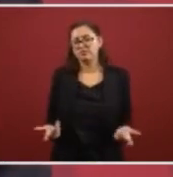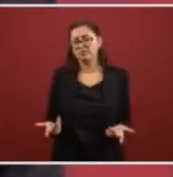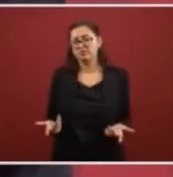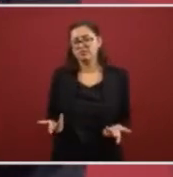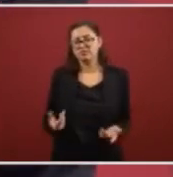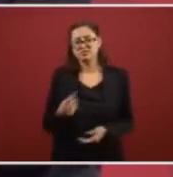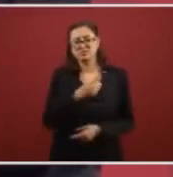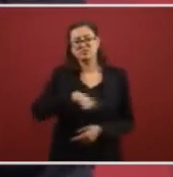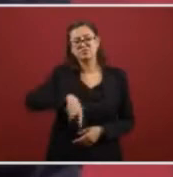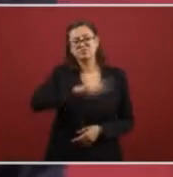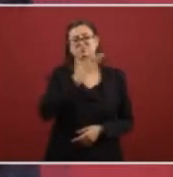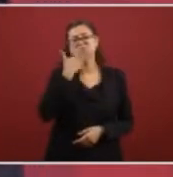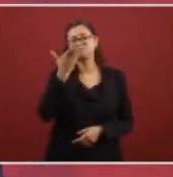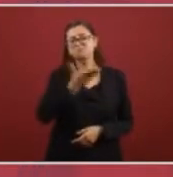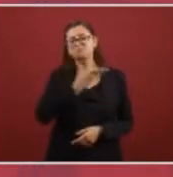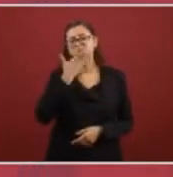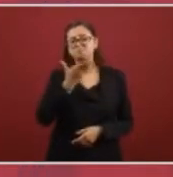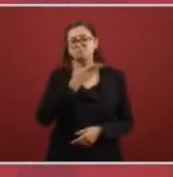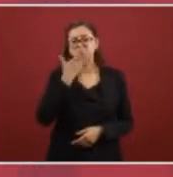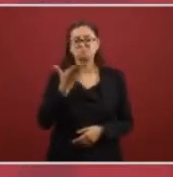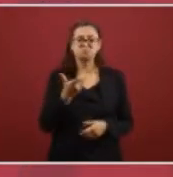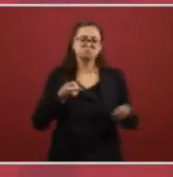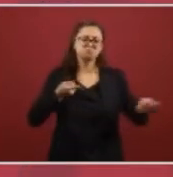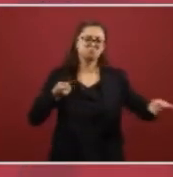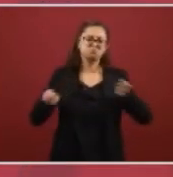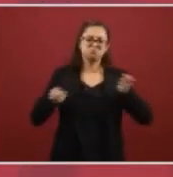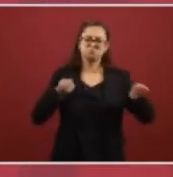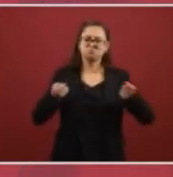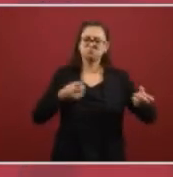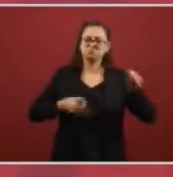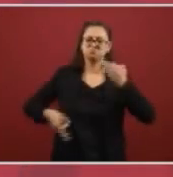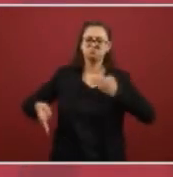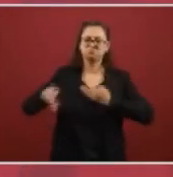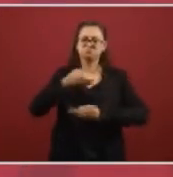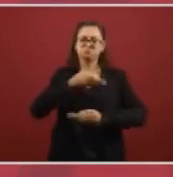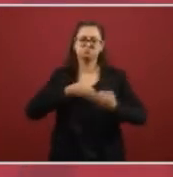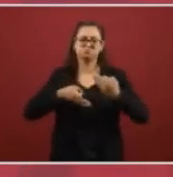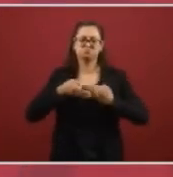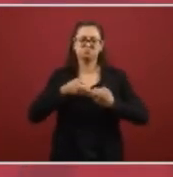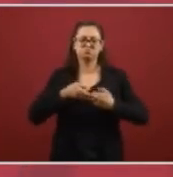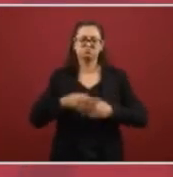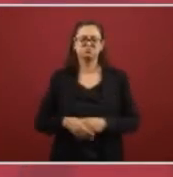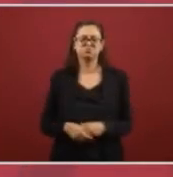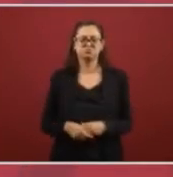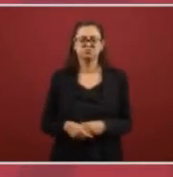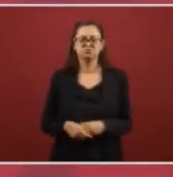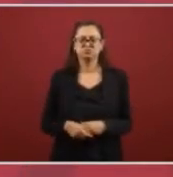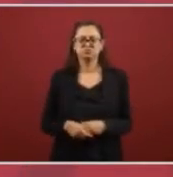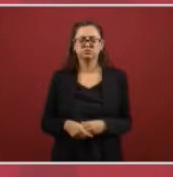was because that's how they controlled.